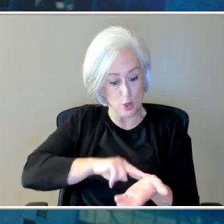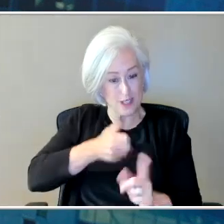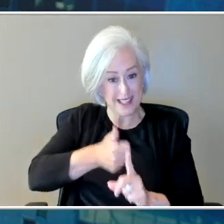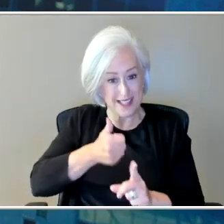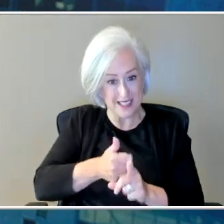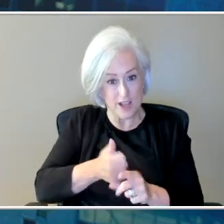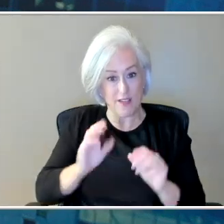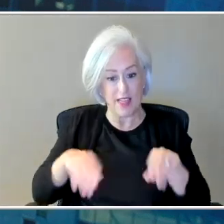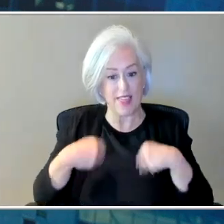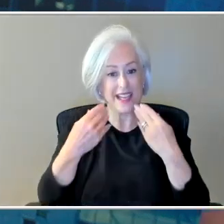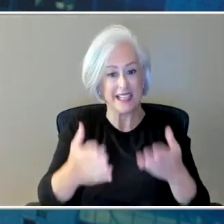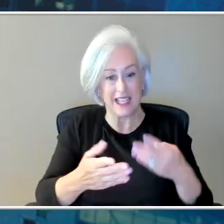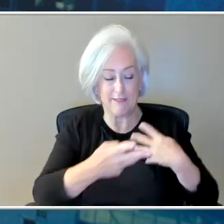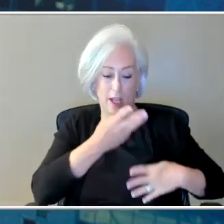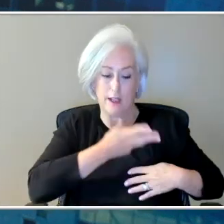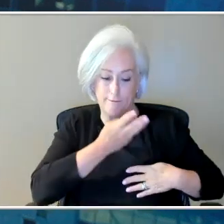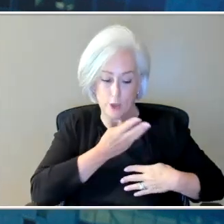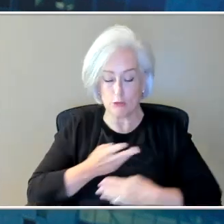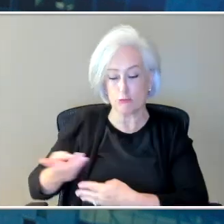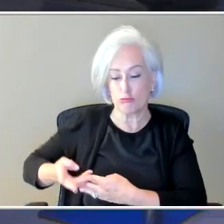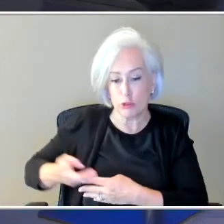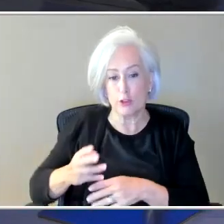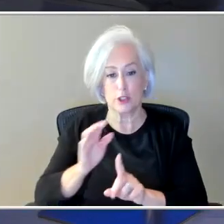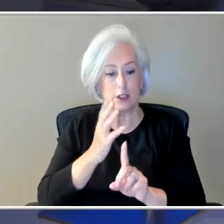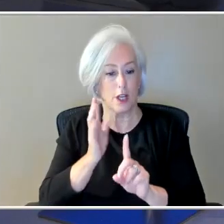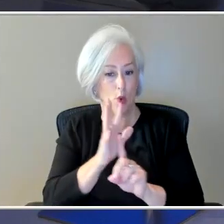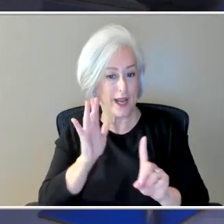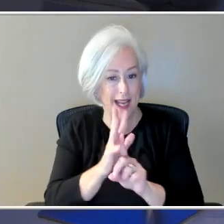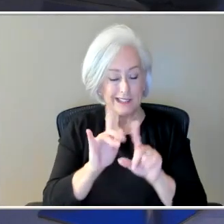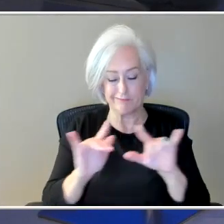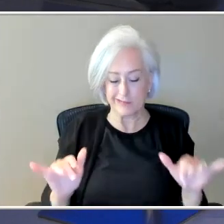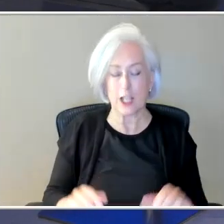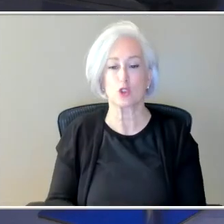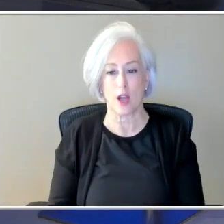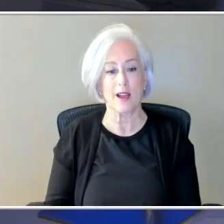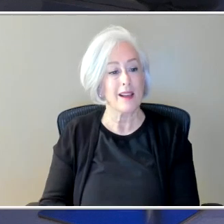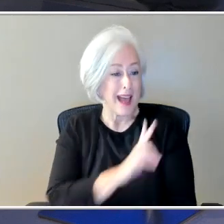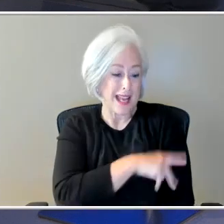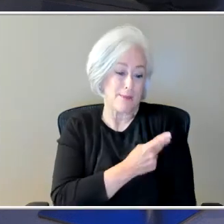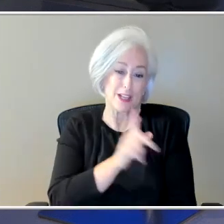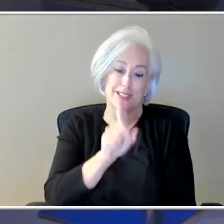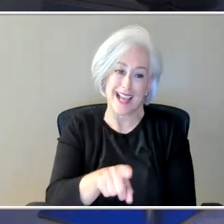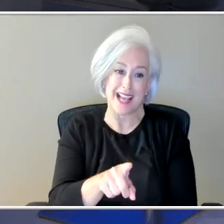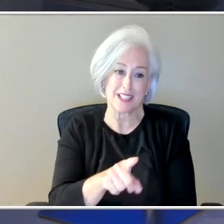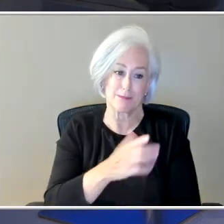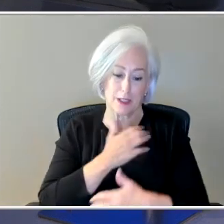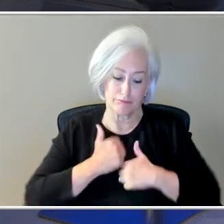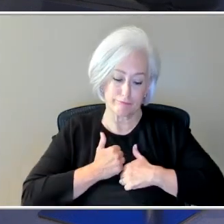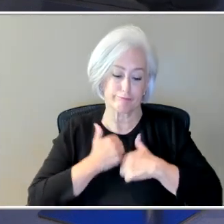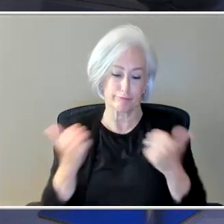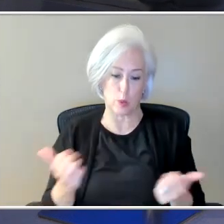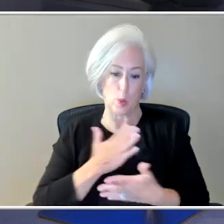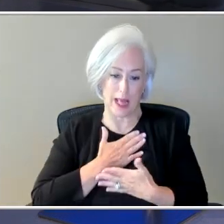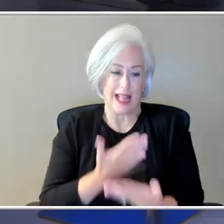and whatnot. So it really takes a whole team to take care of the patient. And it takes a patient to be really vulnerable. Jason, big, strong, studly